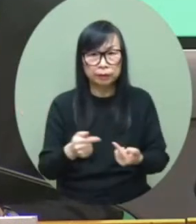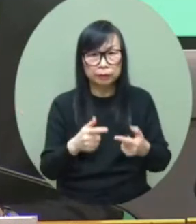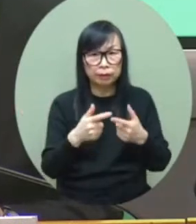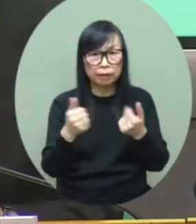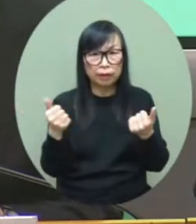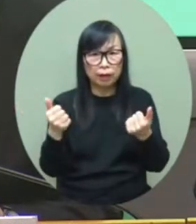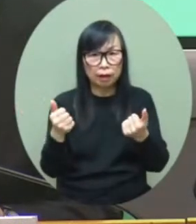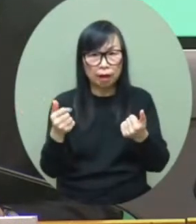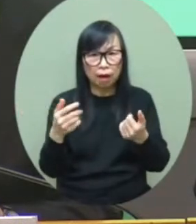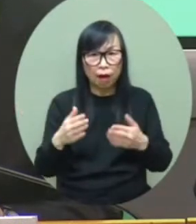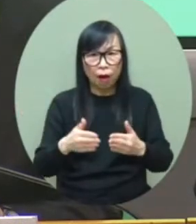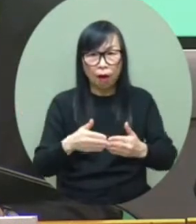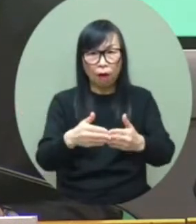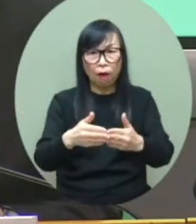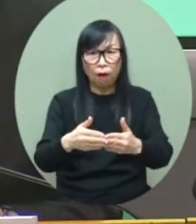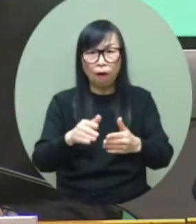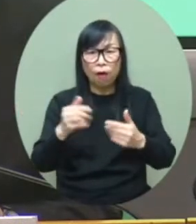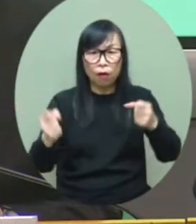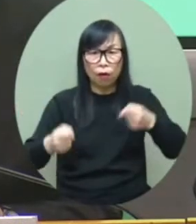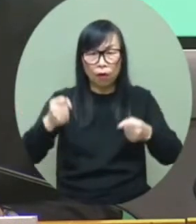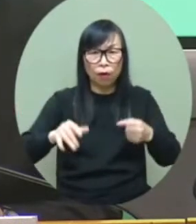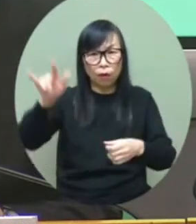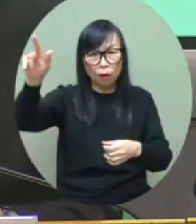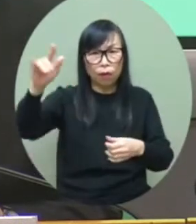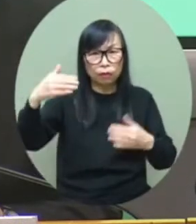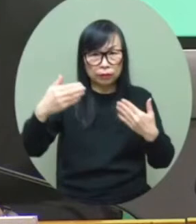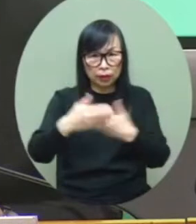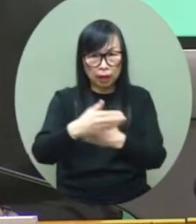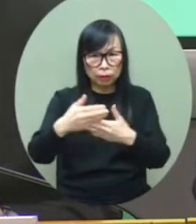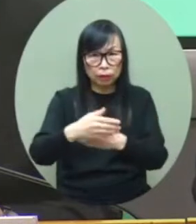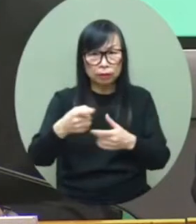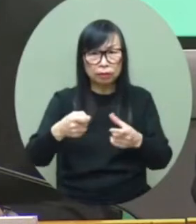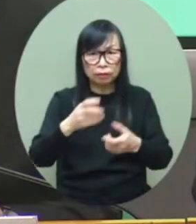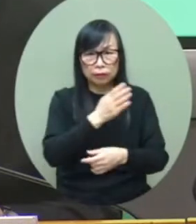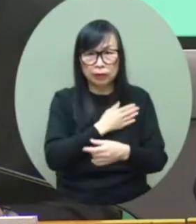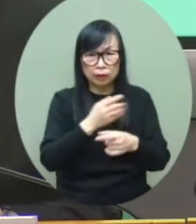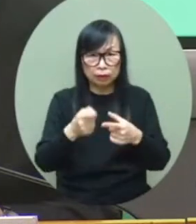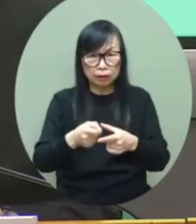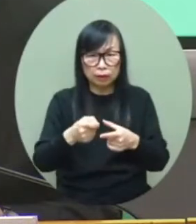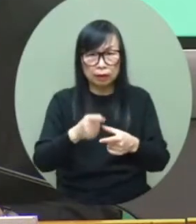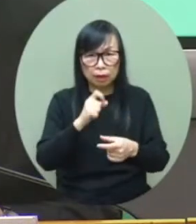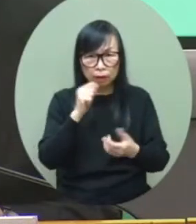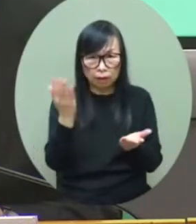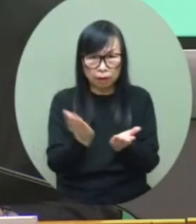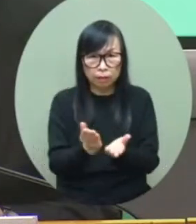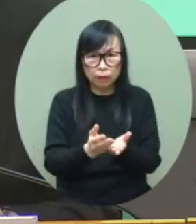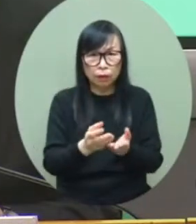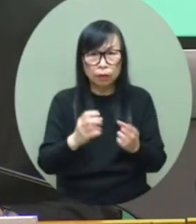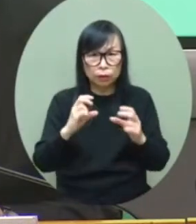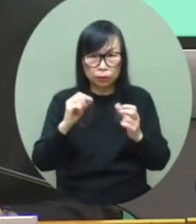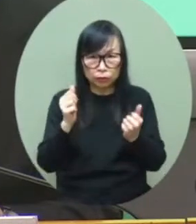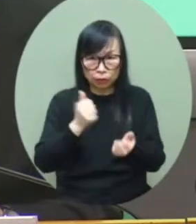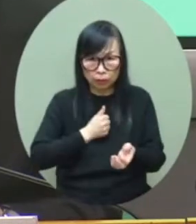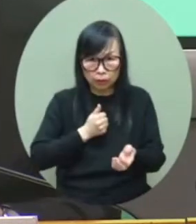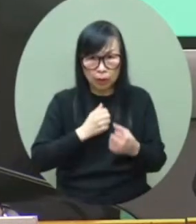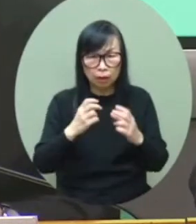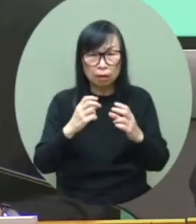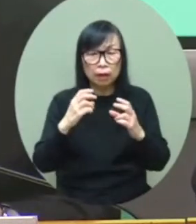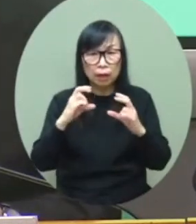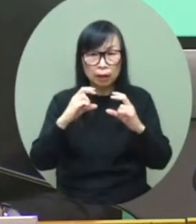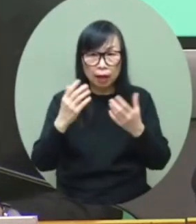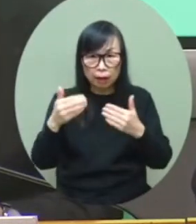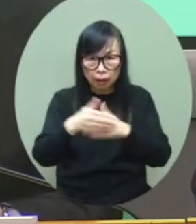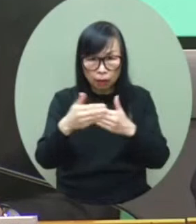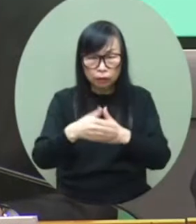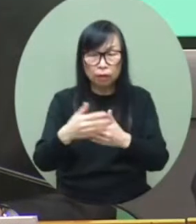open. And then the coordination group will continue to coordinate the with the operators of different